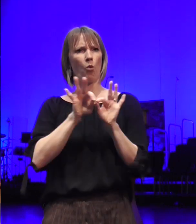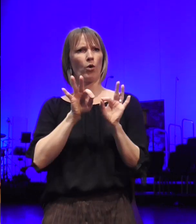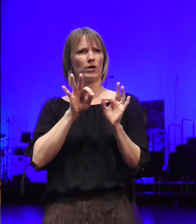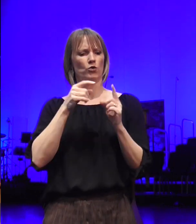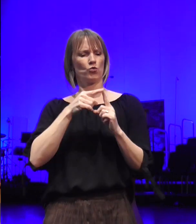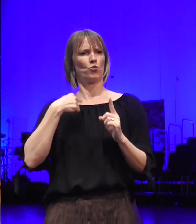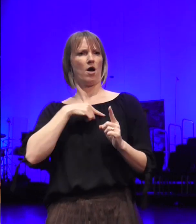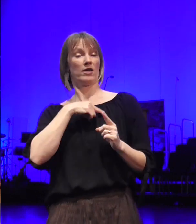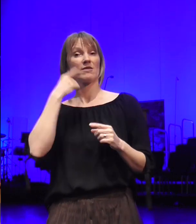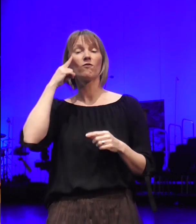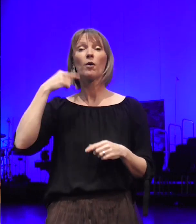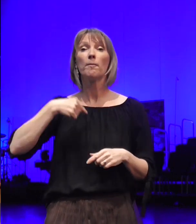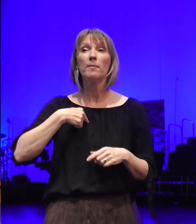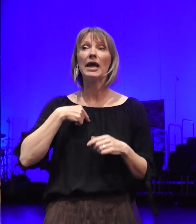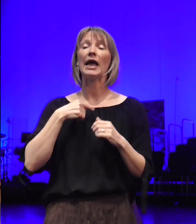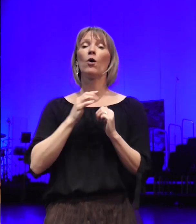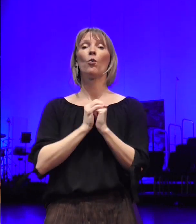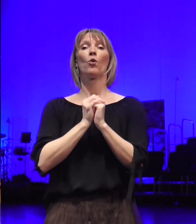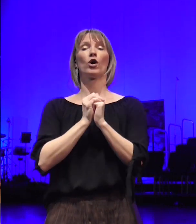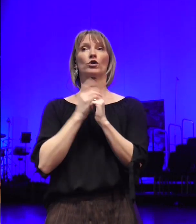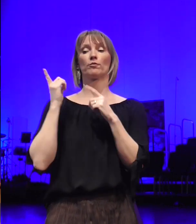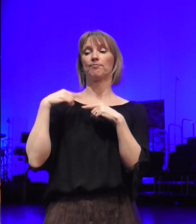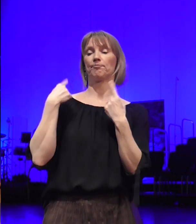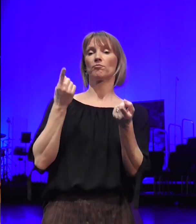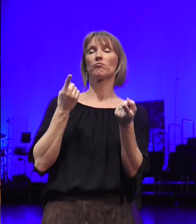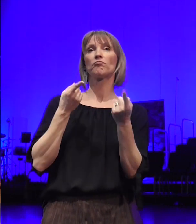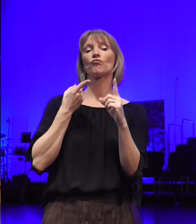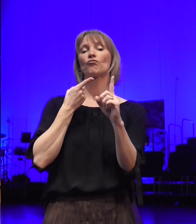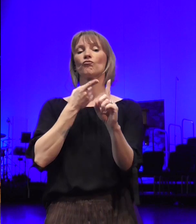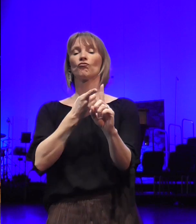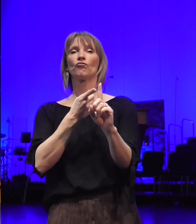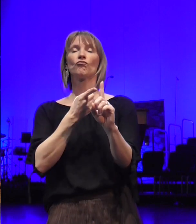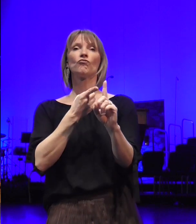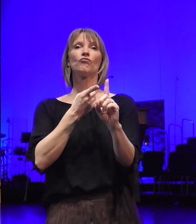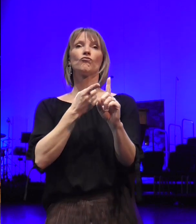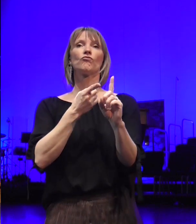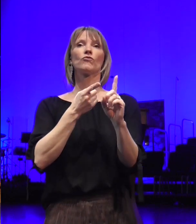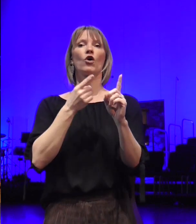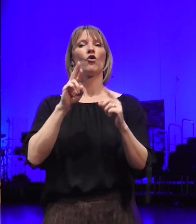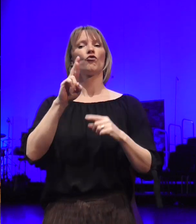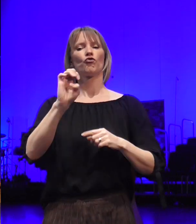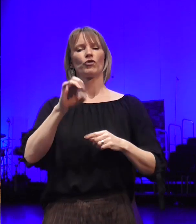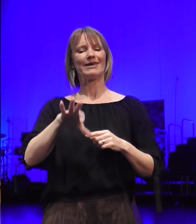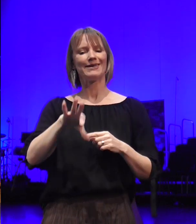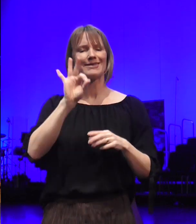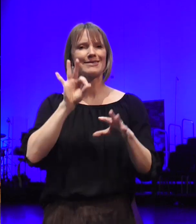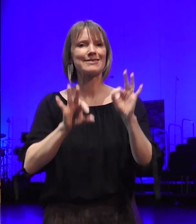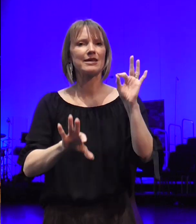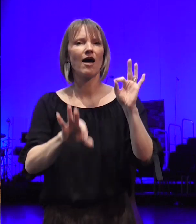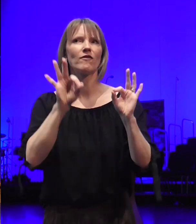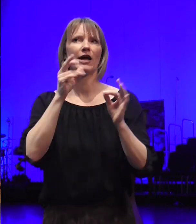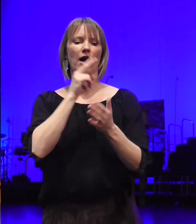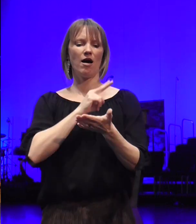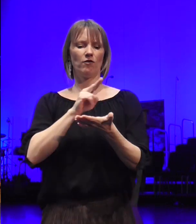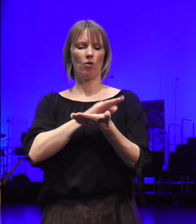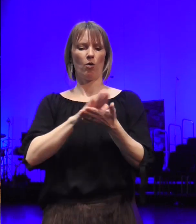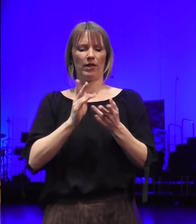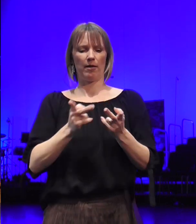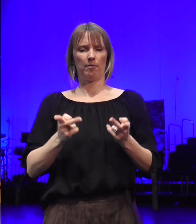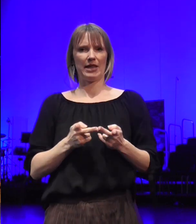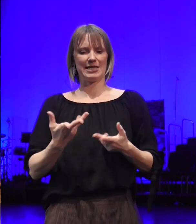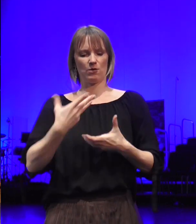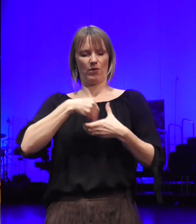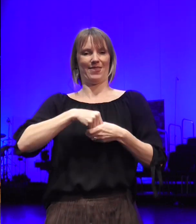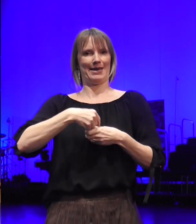us. For me, worship has always been about rediscovery of some holy place within me